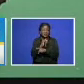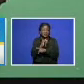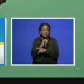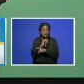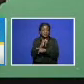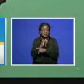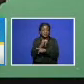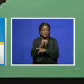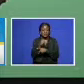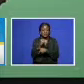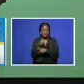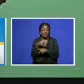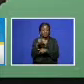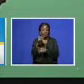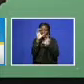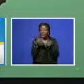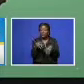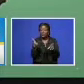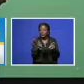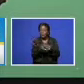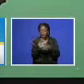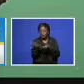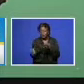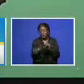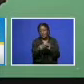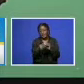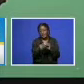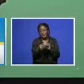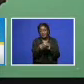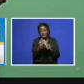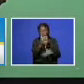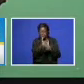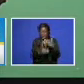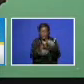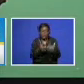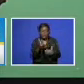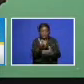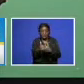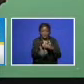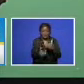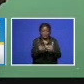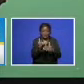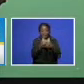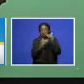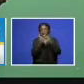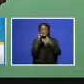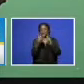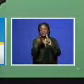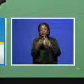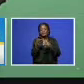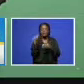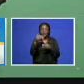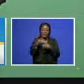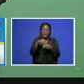in our estimation, you can also add a processing facility to the packing house